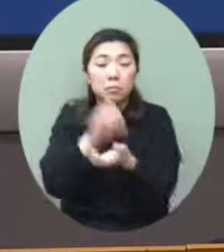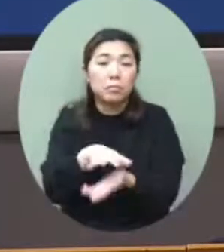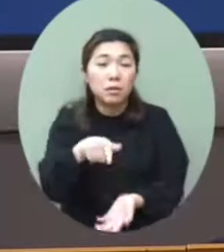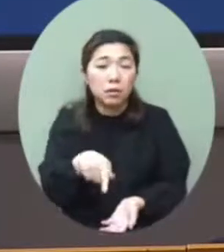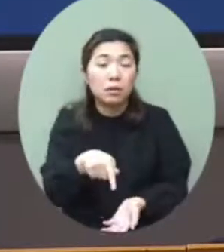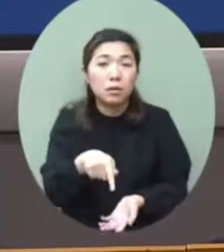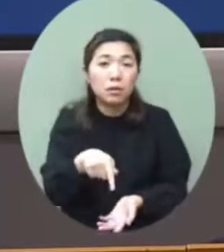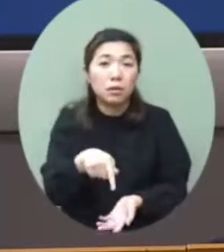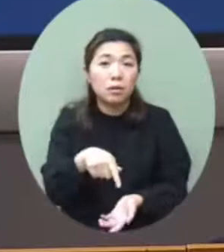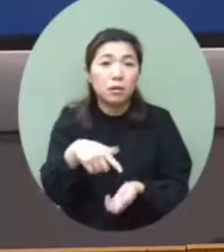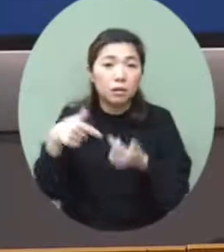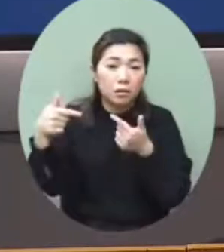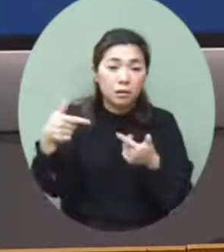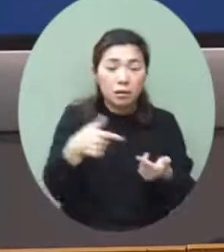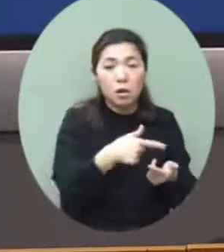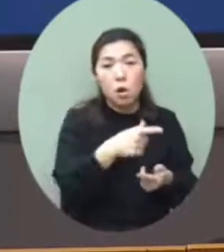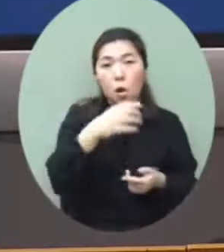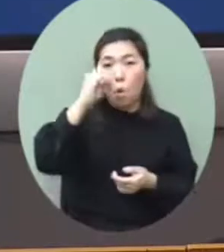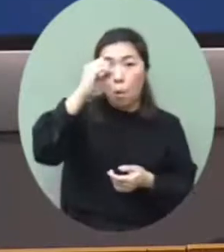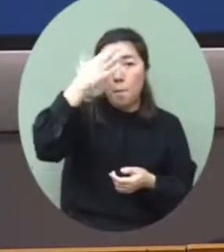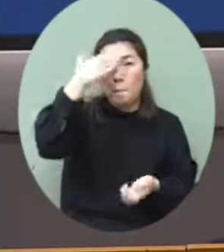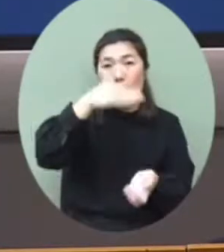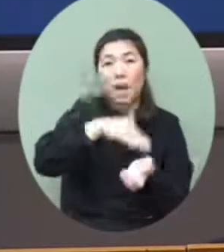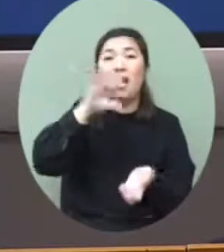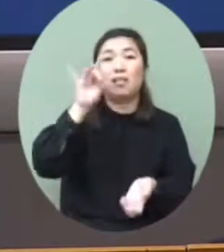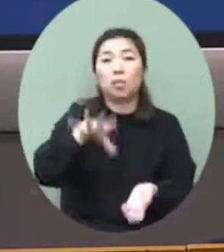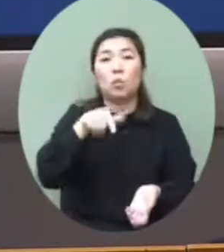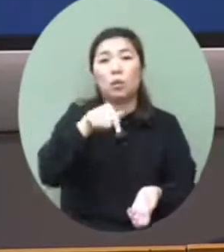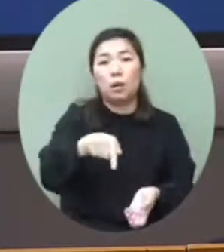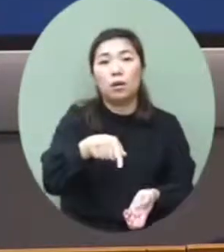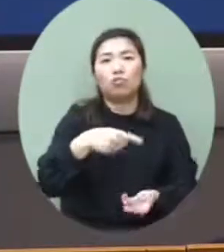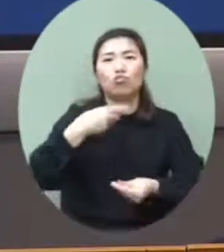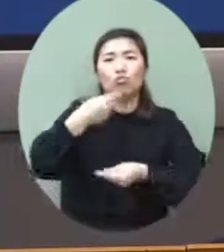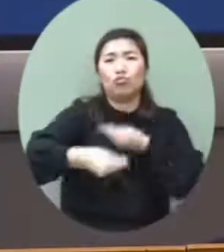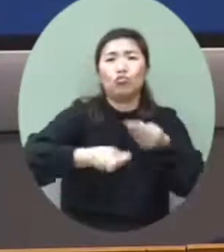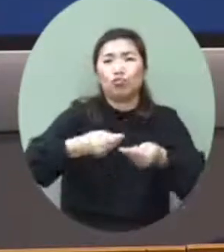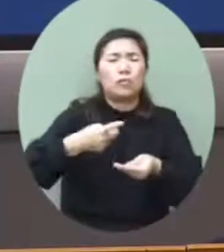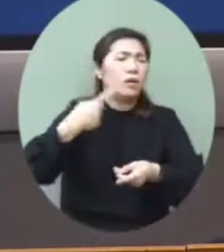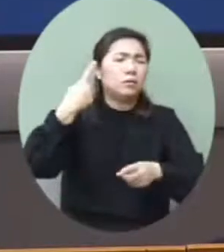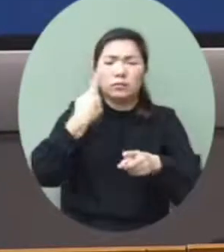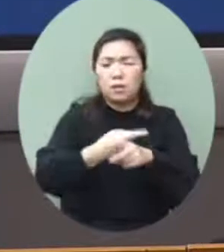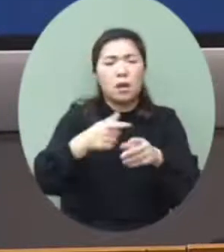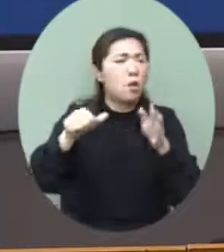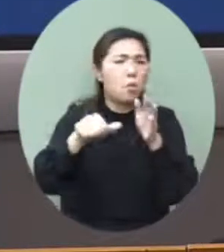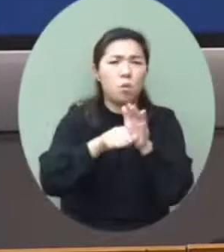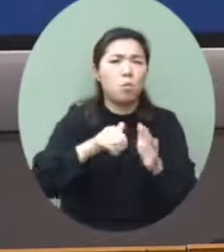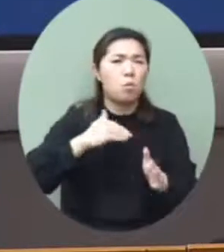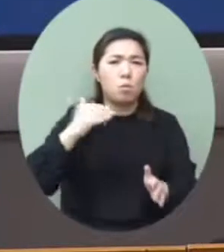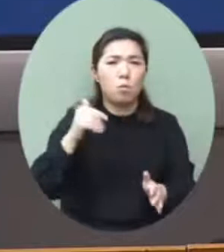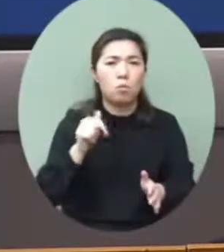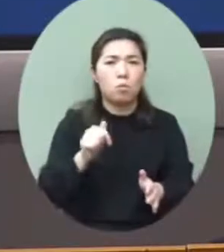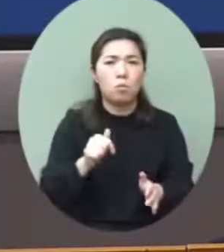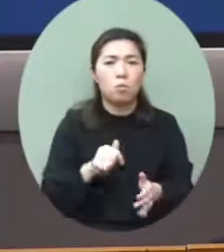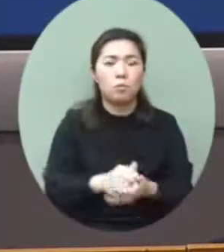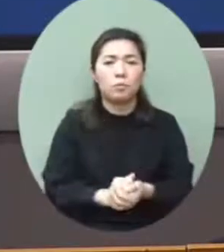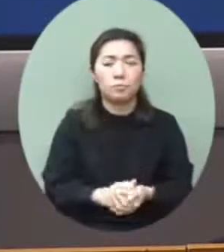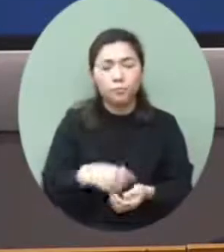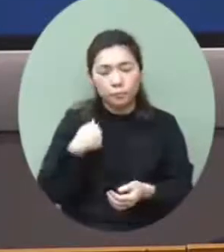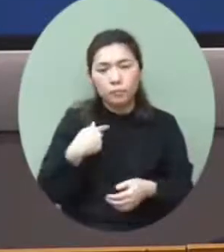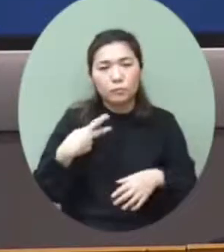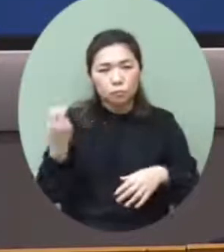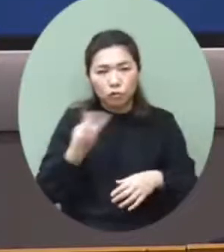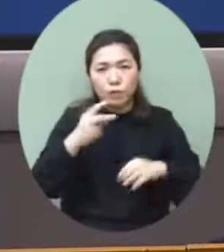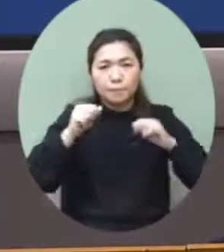is very, very highly transmissible. And that's why I repeatedly try to convey the message this